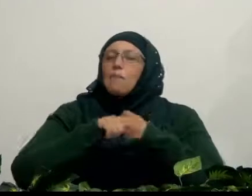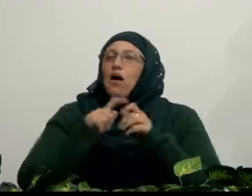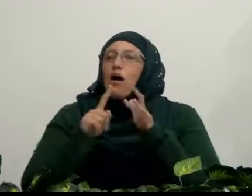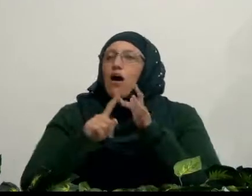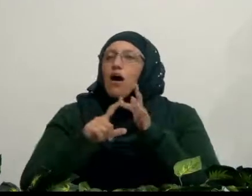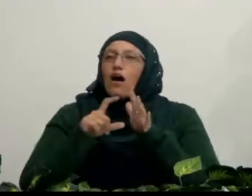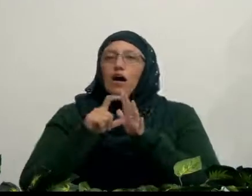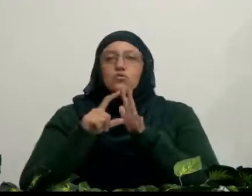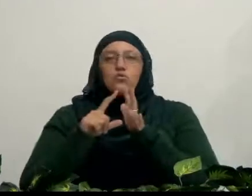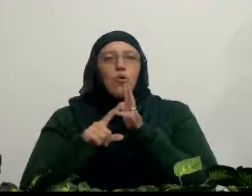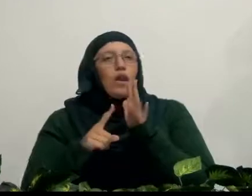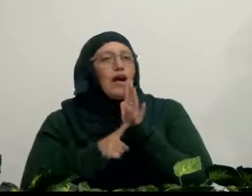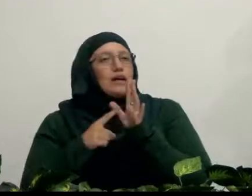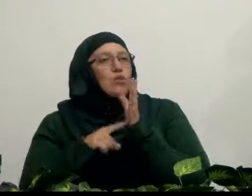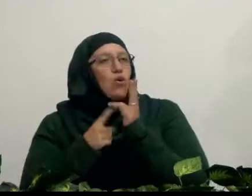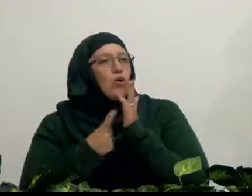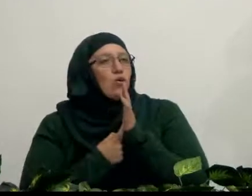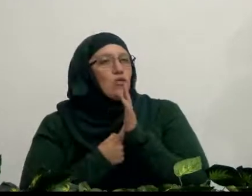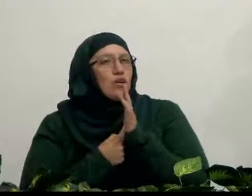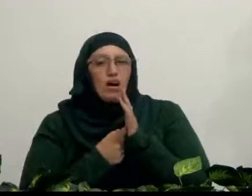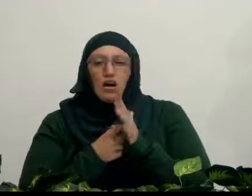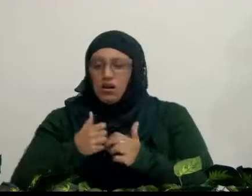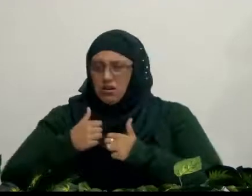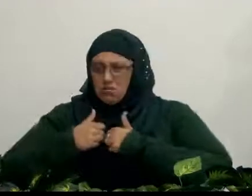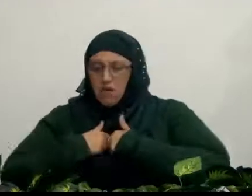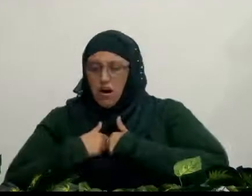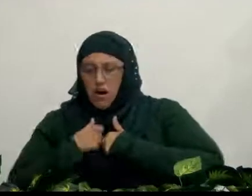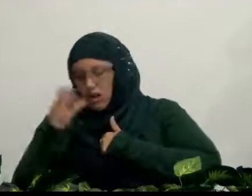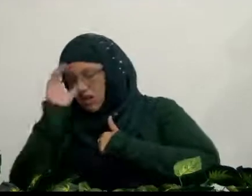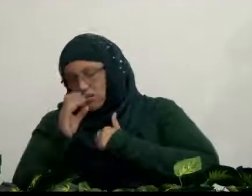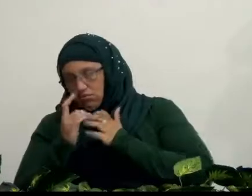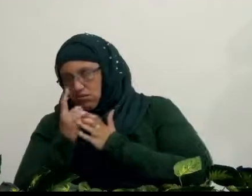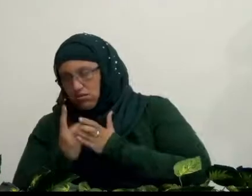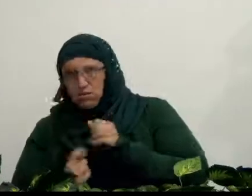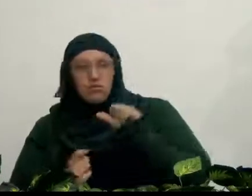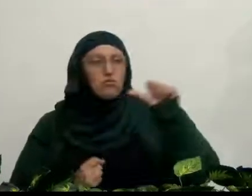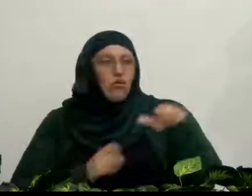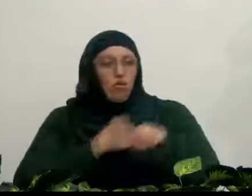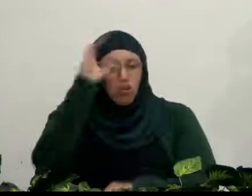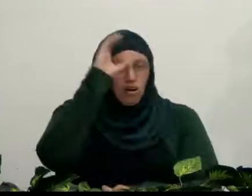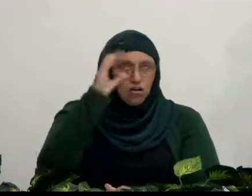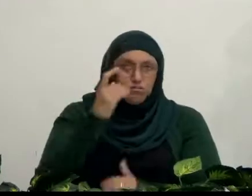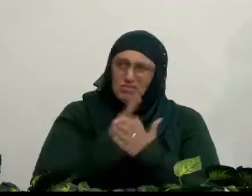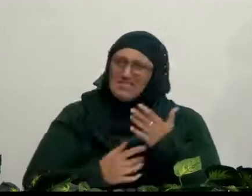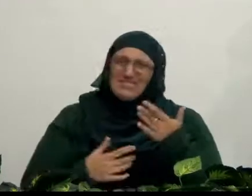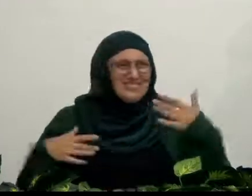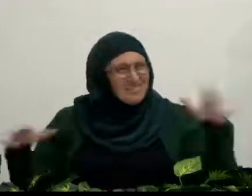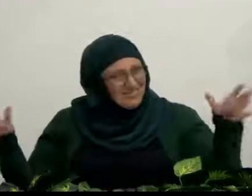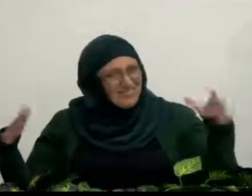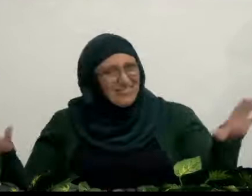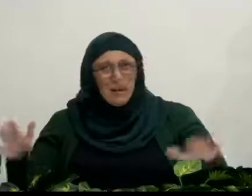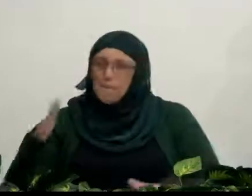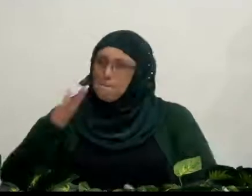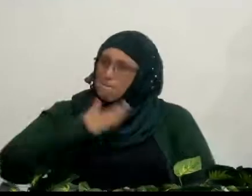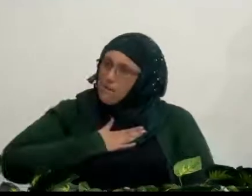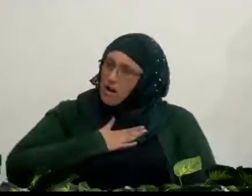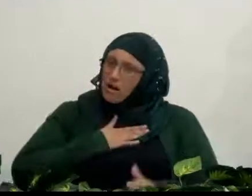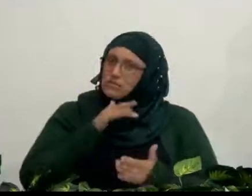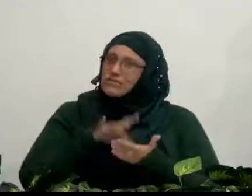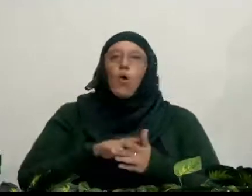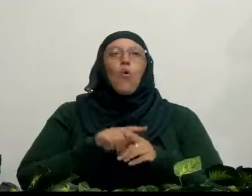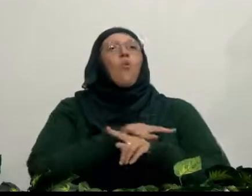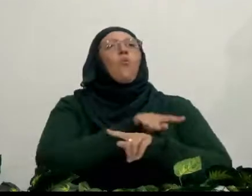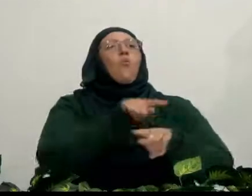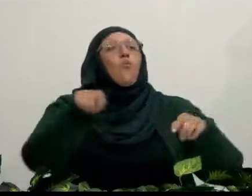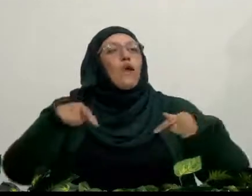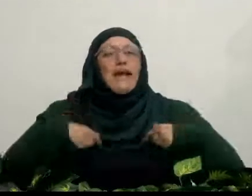social, societal idols. This center, that center, all are serving, all are celebrating, all are, inshallah, serving